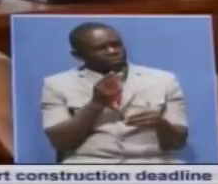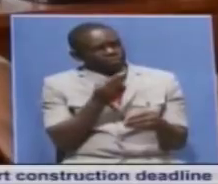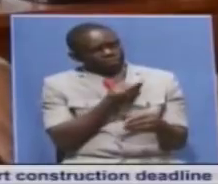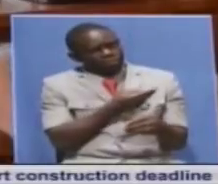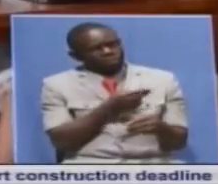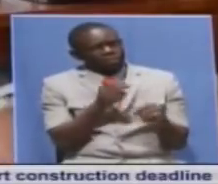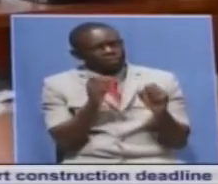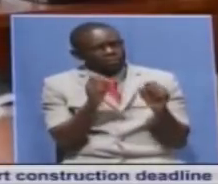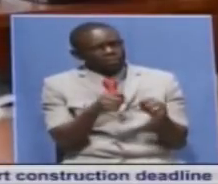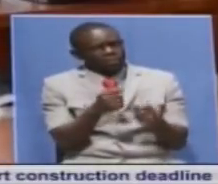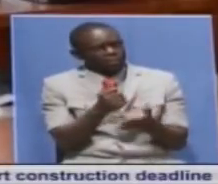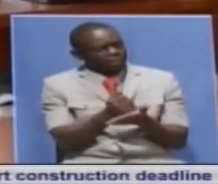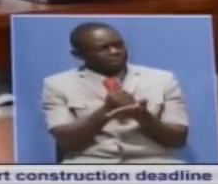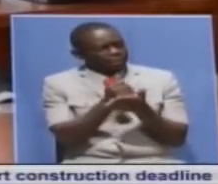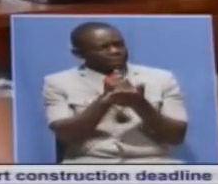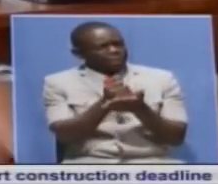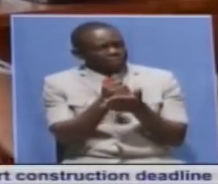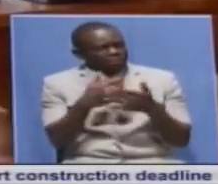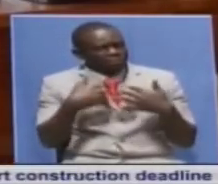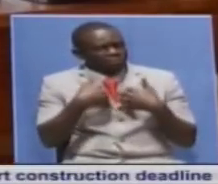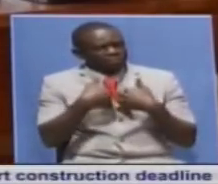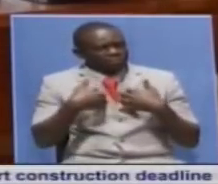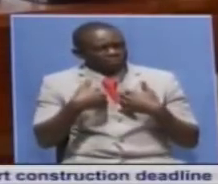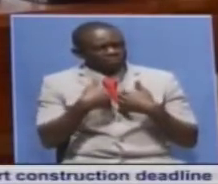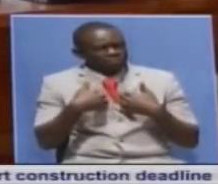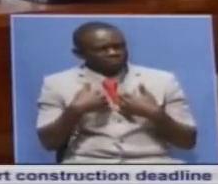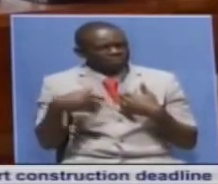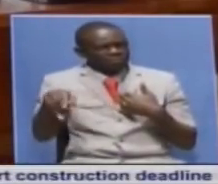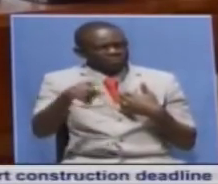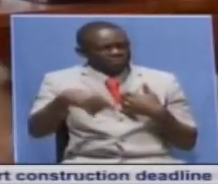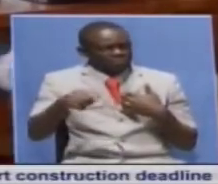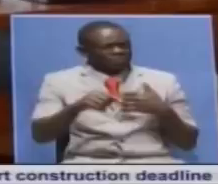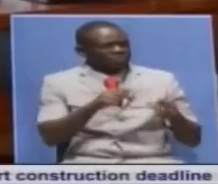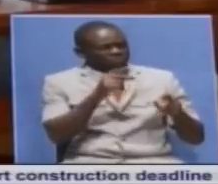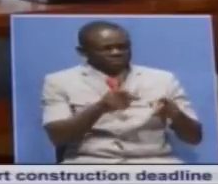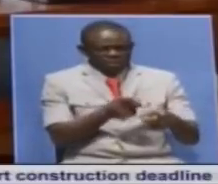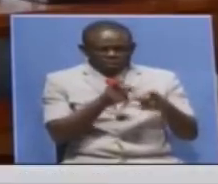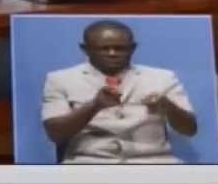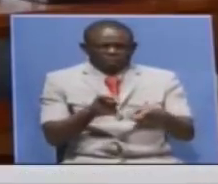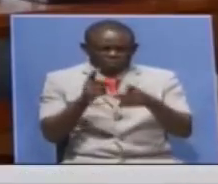as in poaching. Because poaching comes from the community when they're not benefiting.